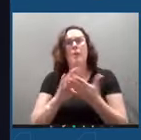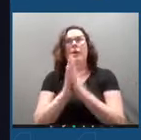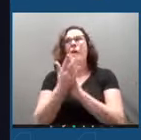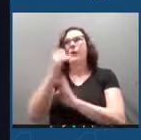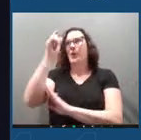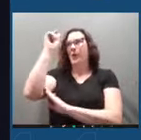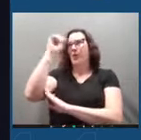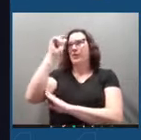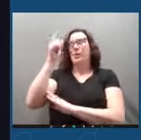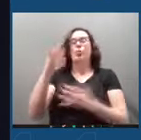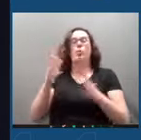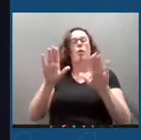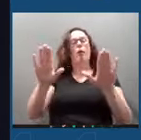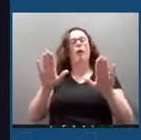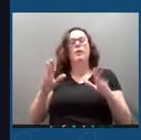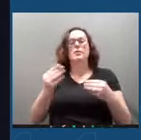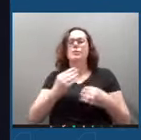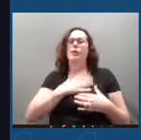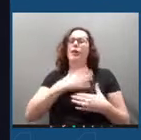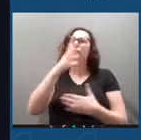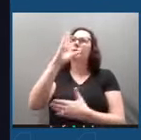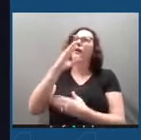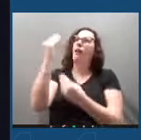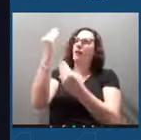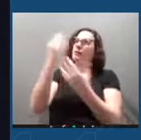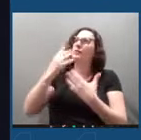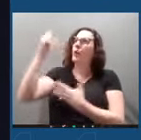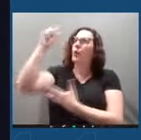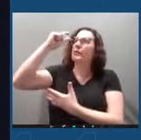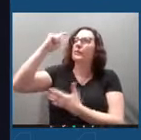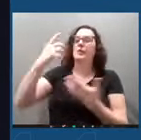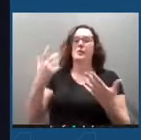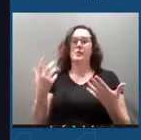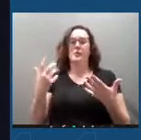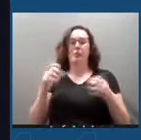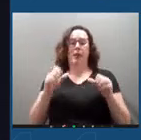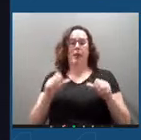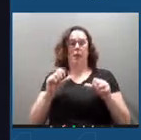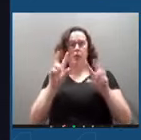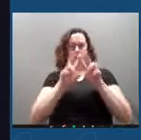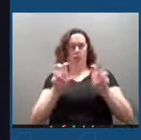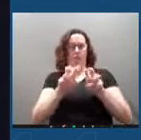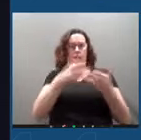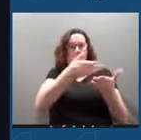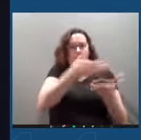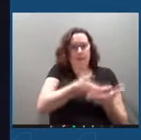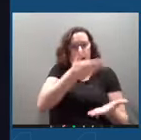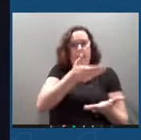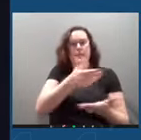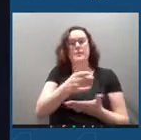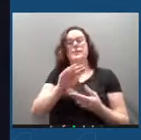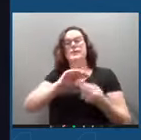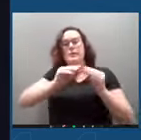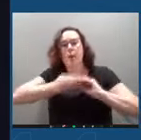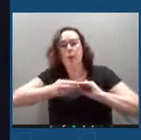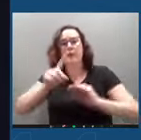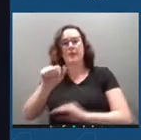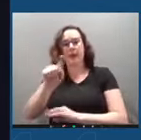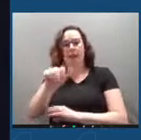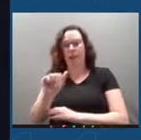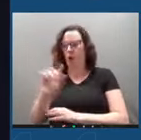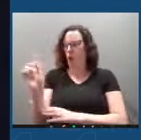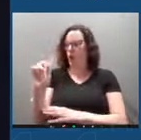awesome grace of God." Wisdom. Being able to look at the facts and the data to know where crashes are